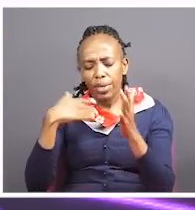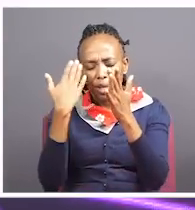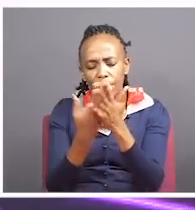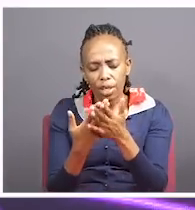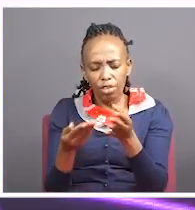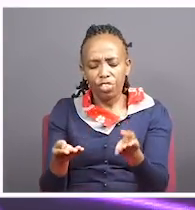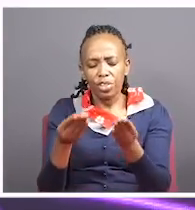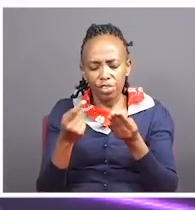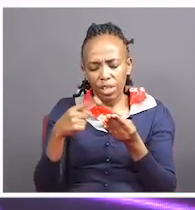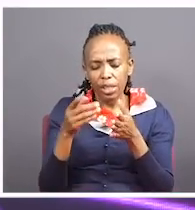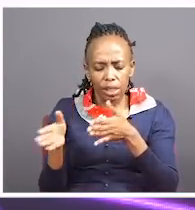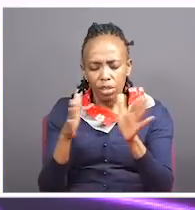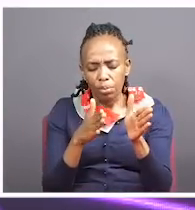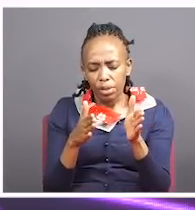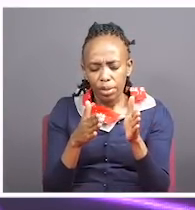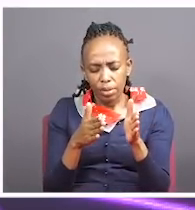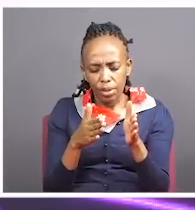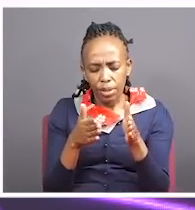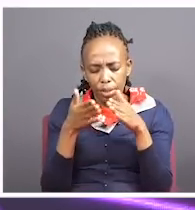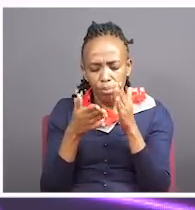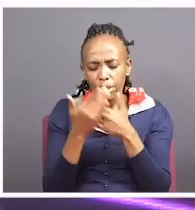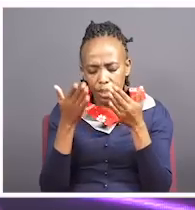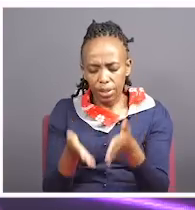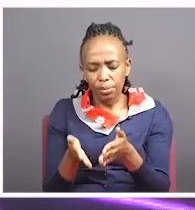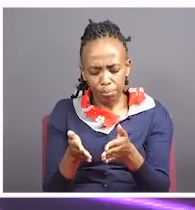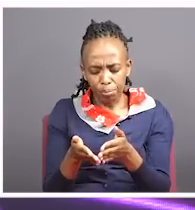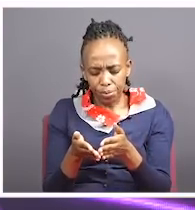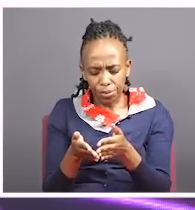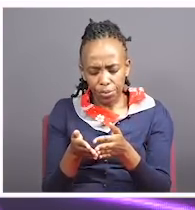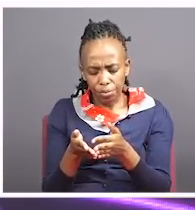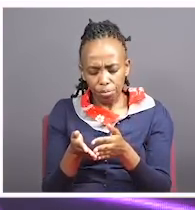Father, we thank you for giving us this opportunity this morning.